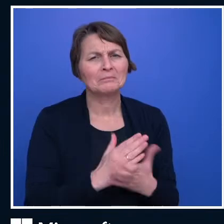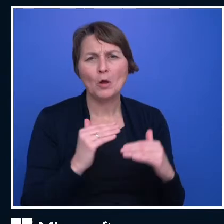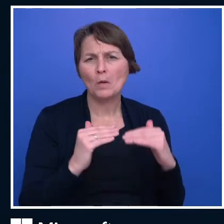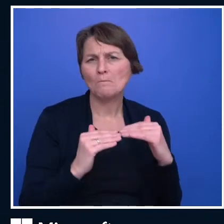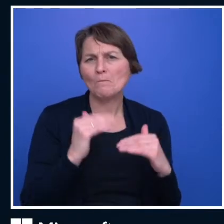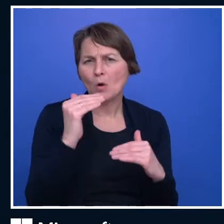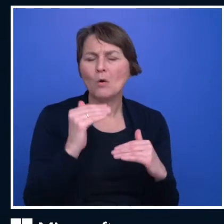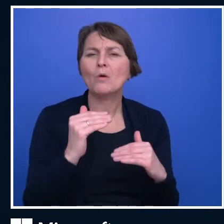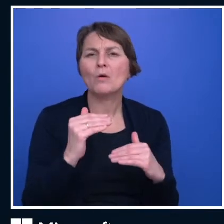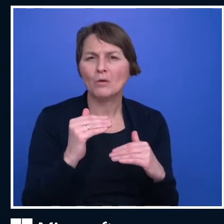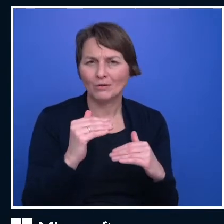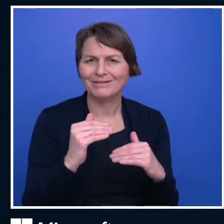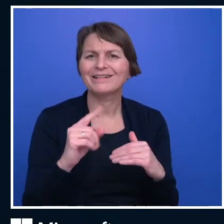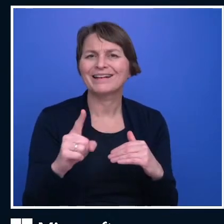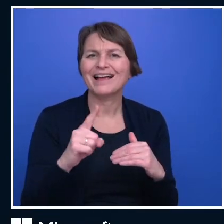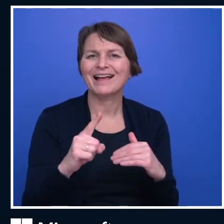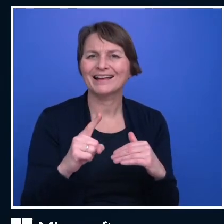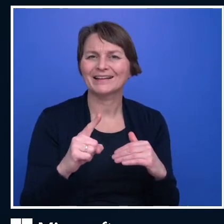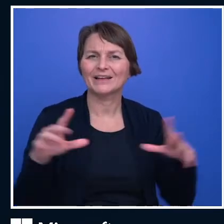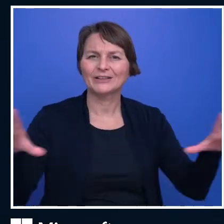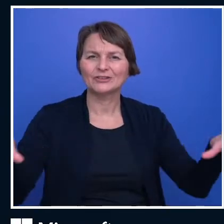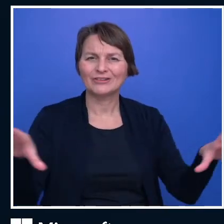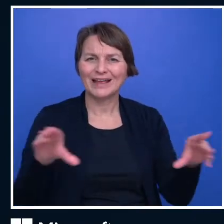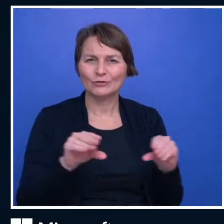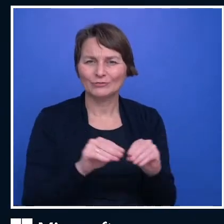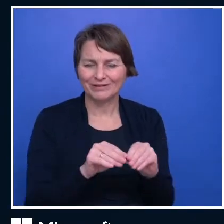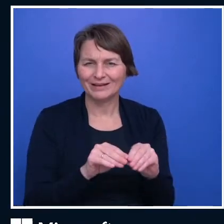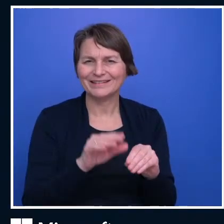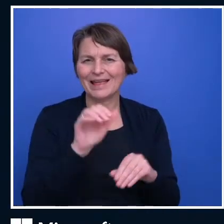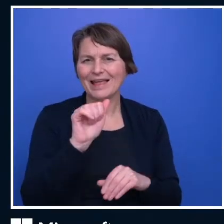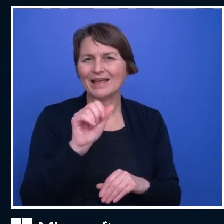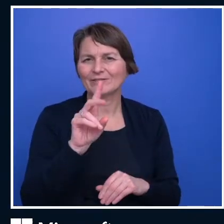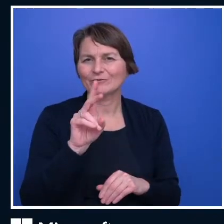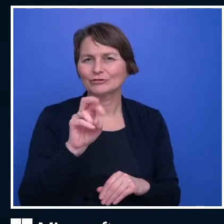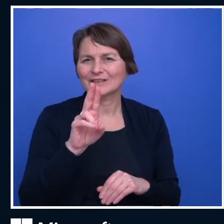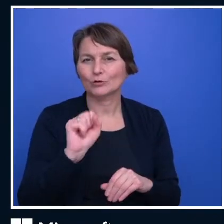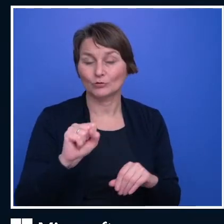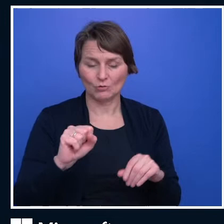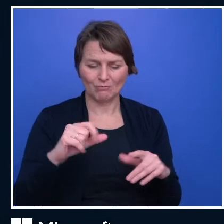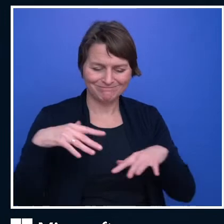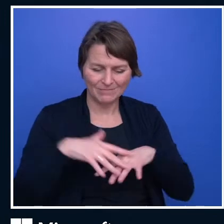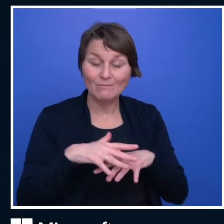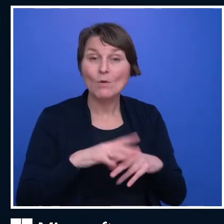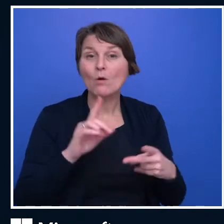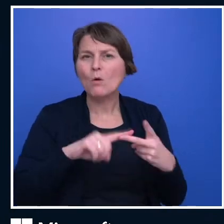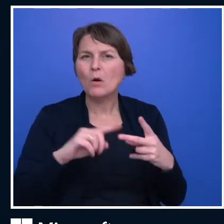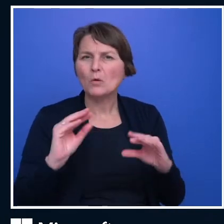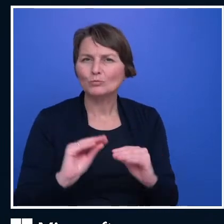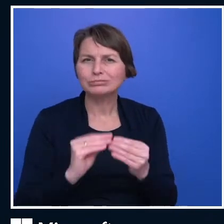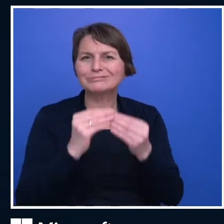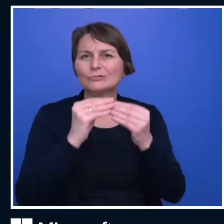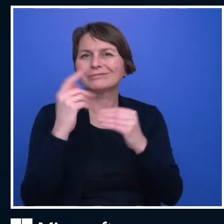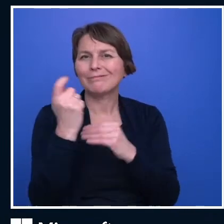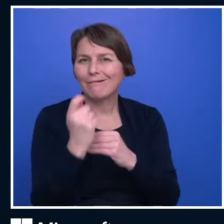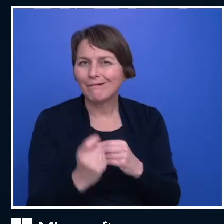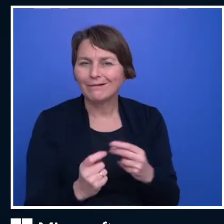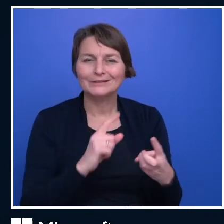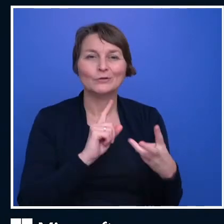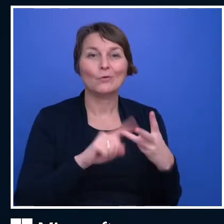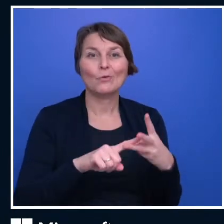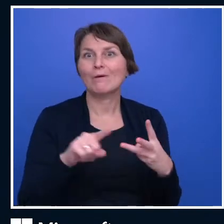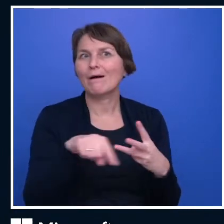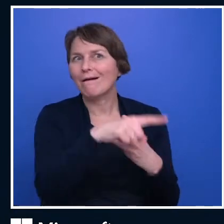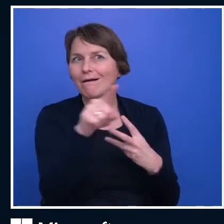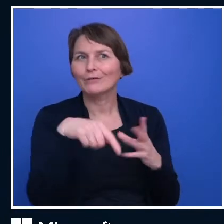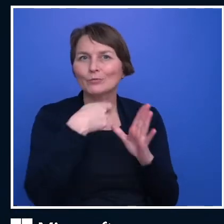adversarial networks, about training AI to produce art, and about some practical projects that students do around AI. In